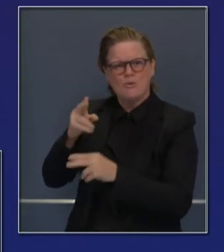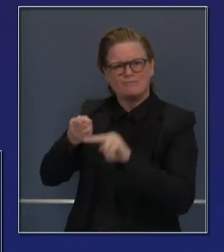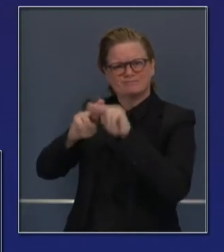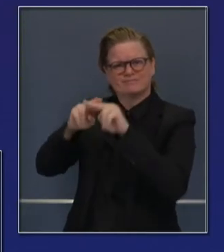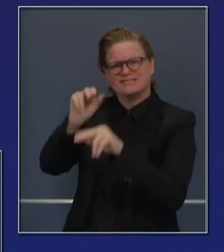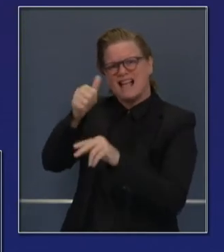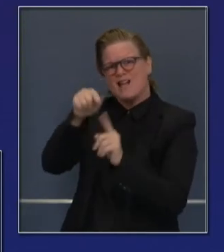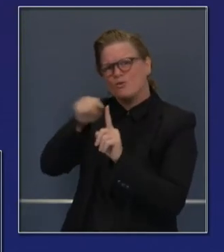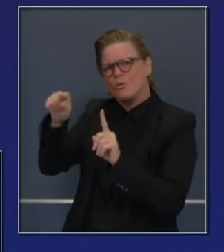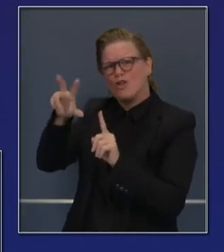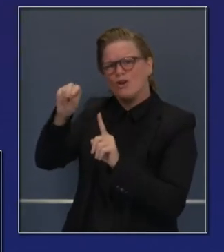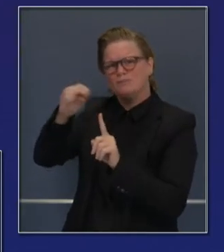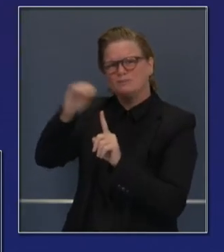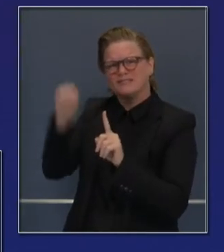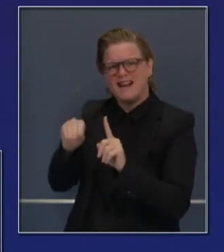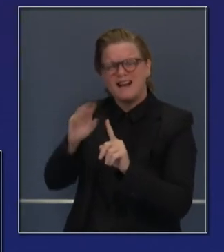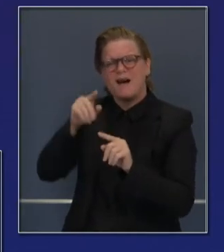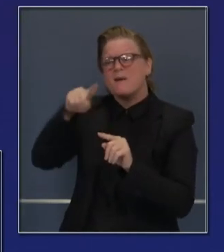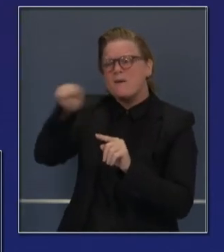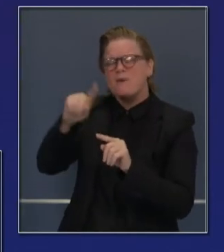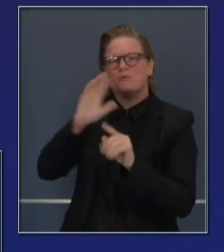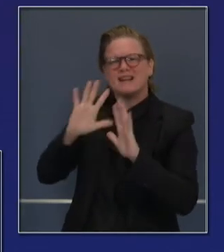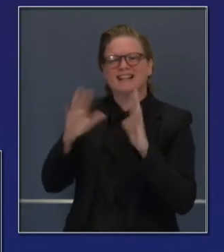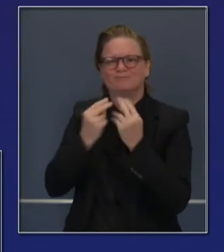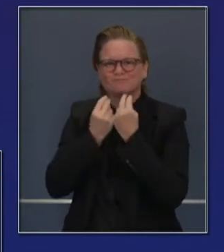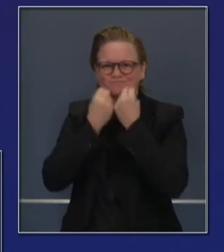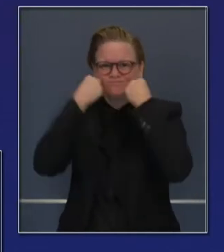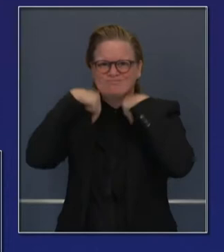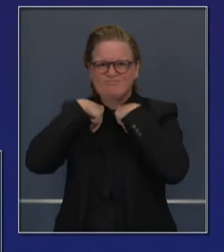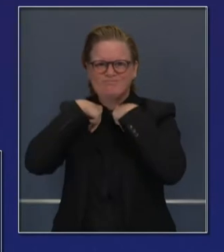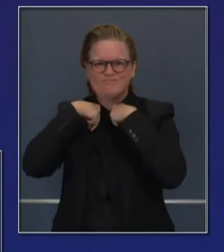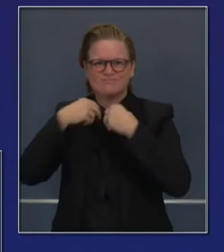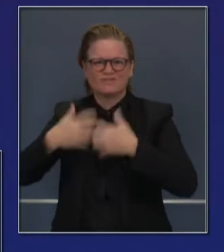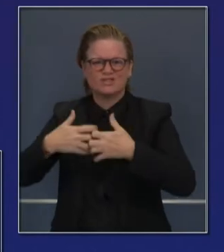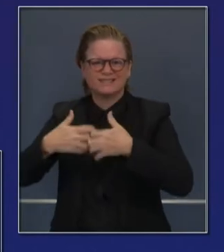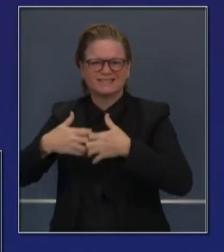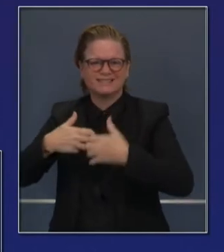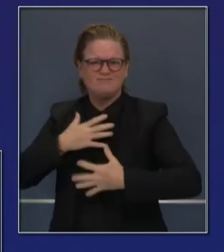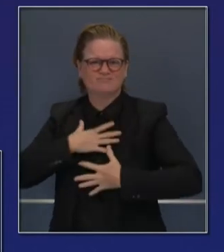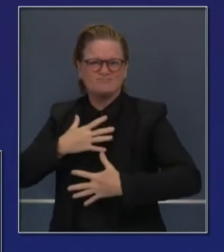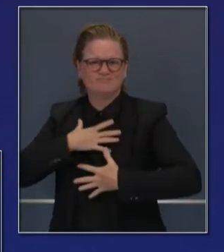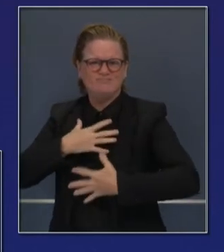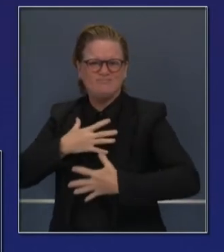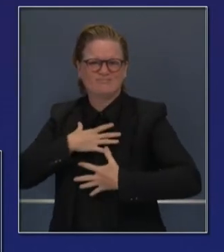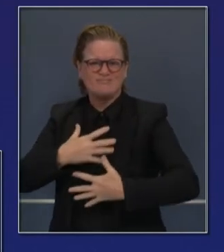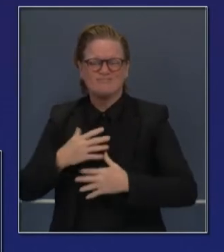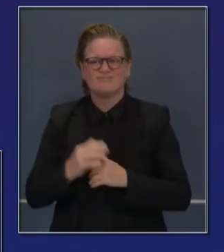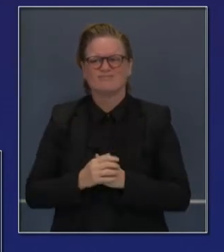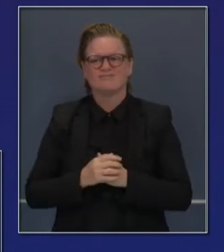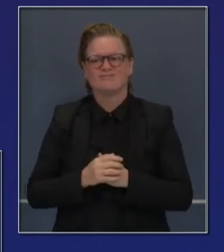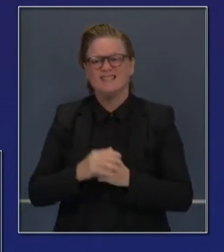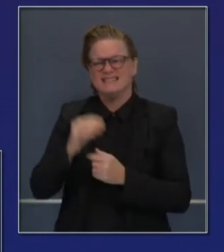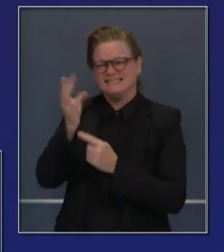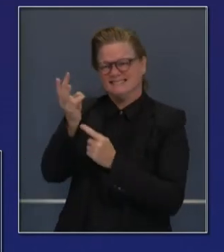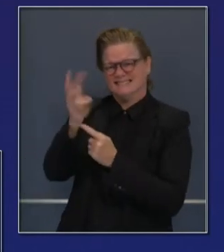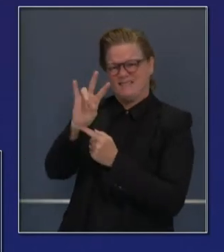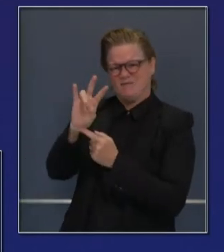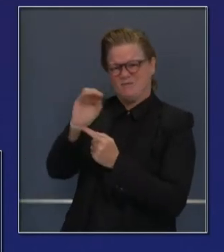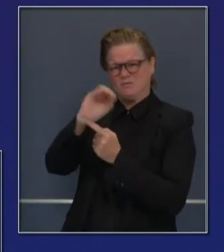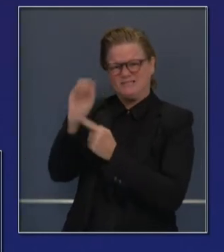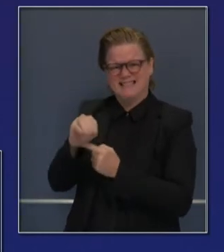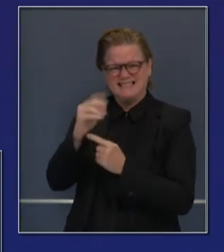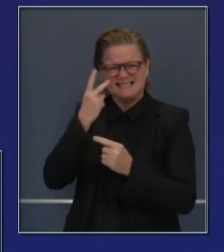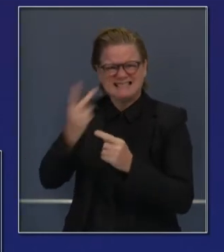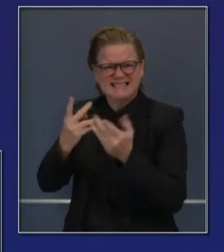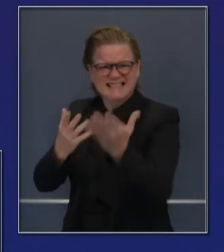trend line, this familiar slide of ICU admissions that have increased 67% in the last 2 weeks